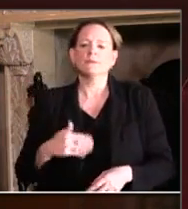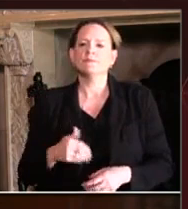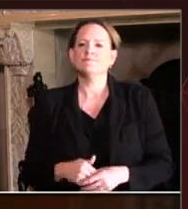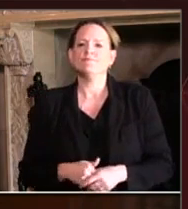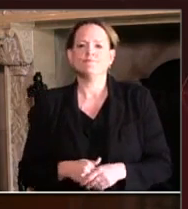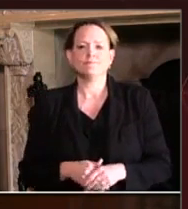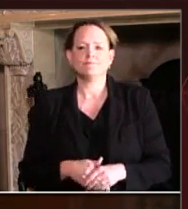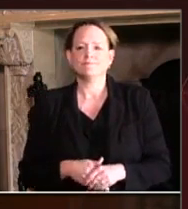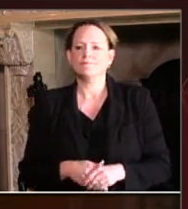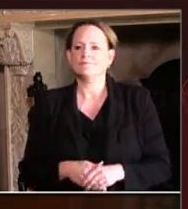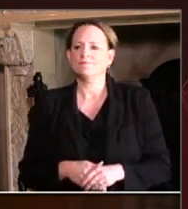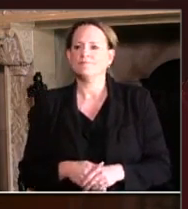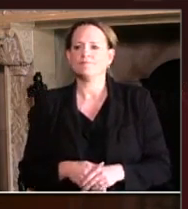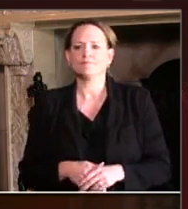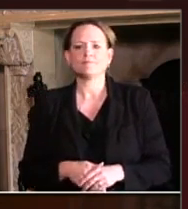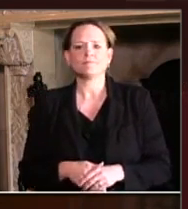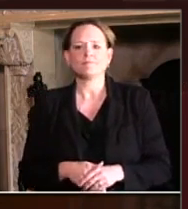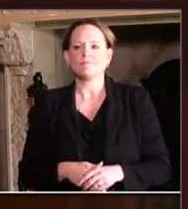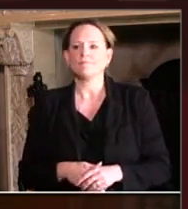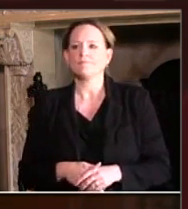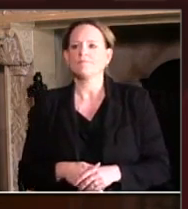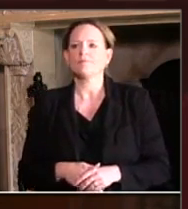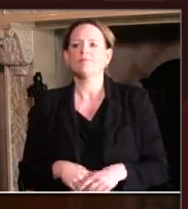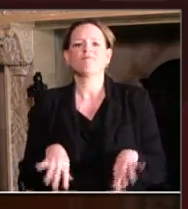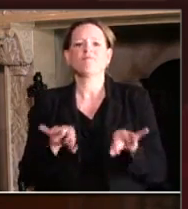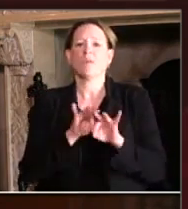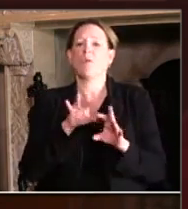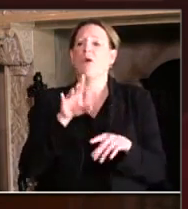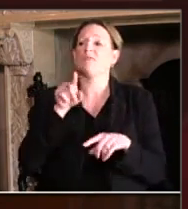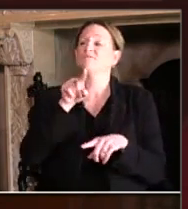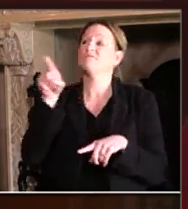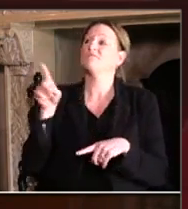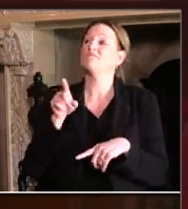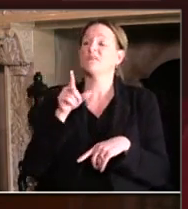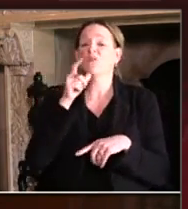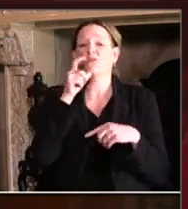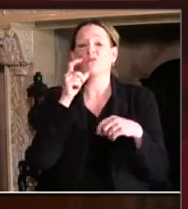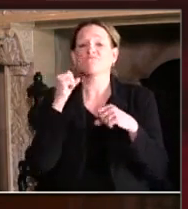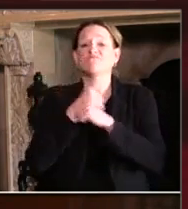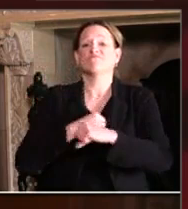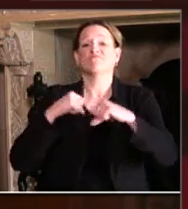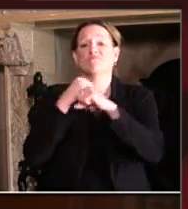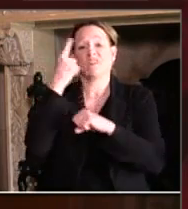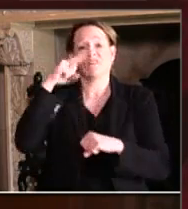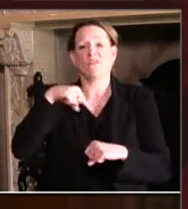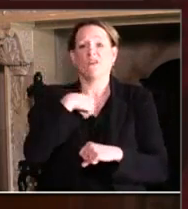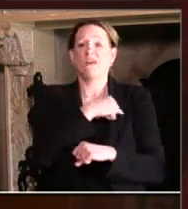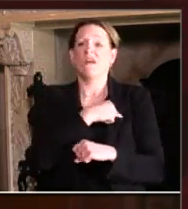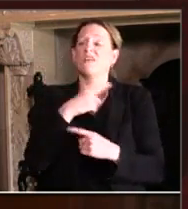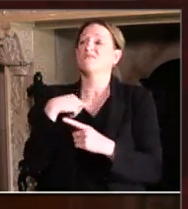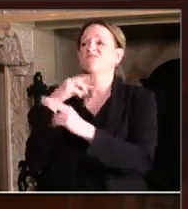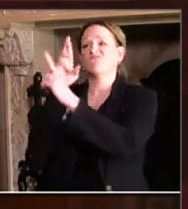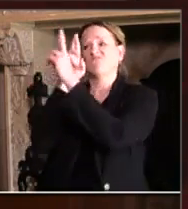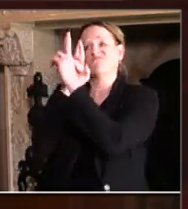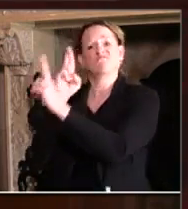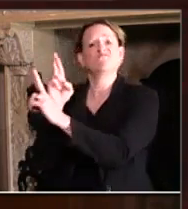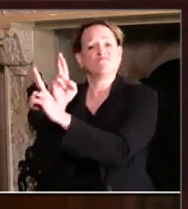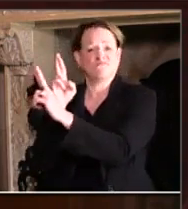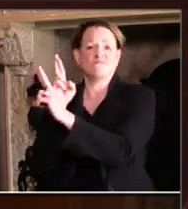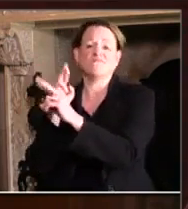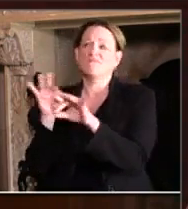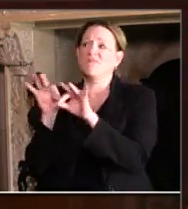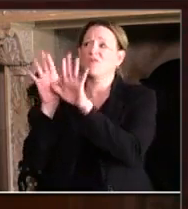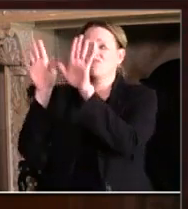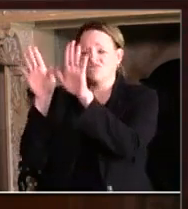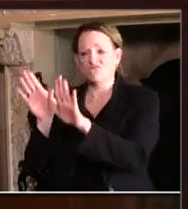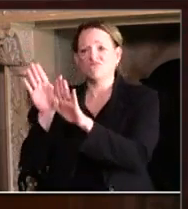their sacrifice. Everyone can play a part in keeping our communities safe and helping our friends, neighbors, and loved ones